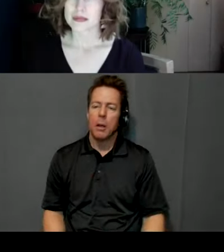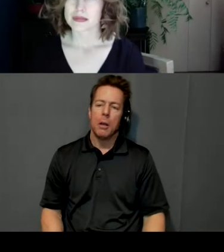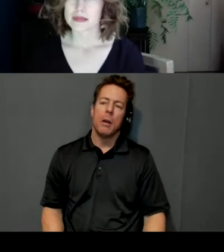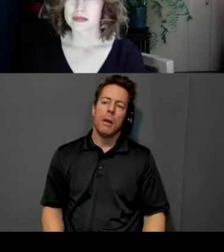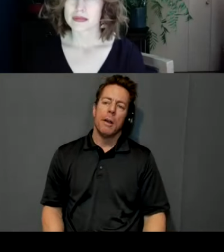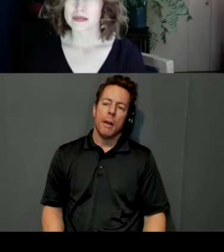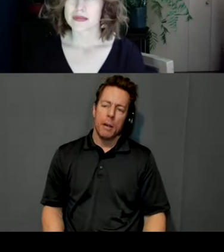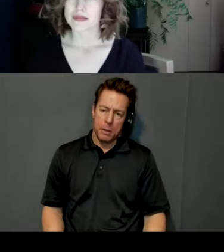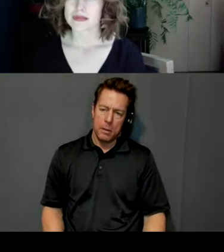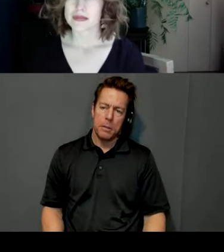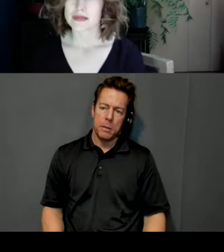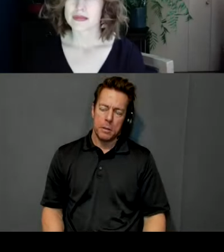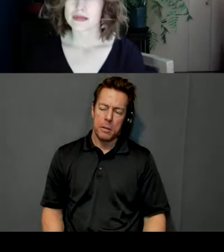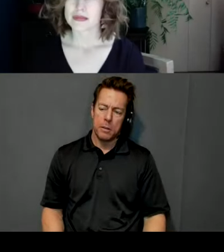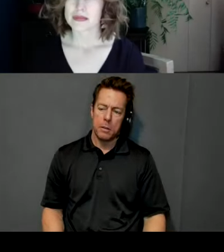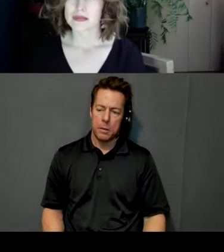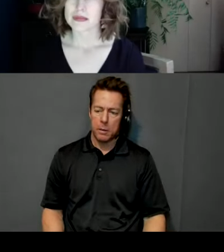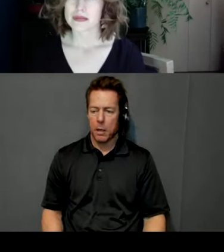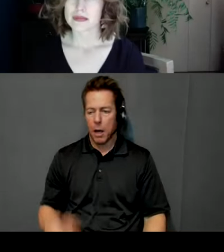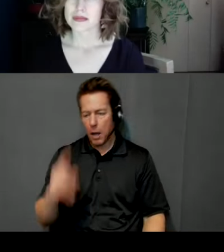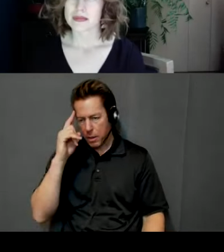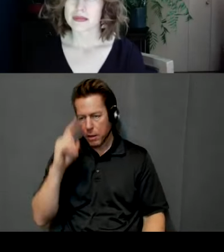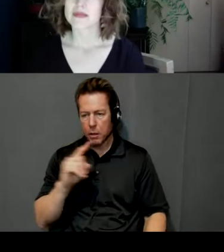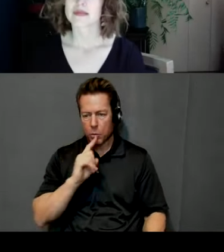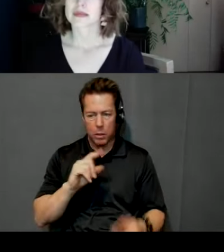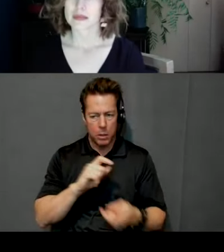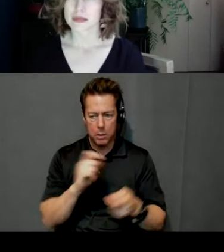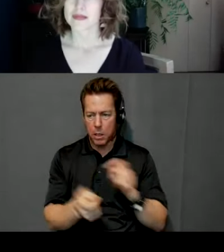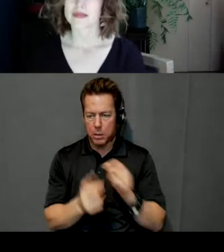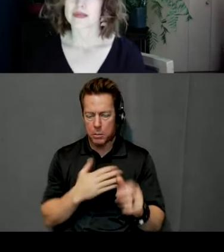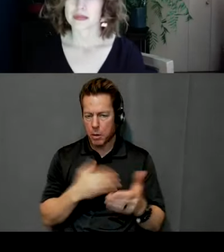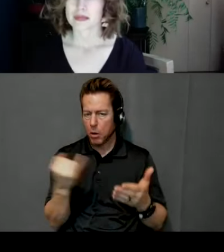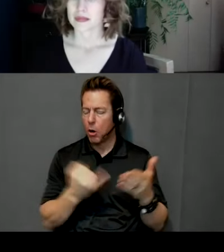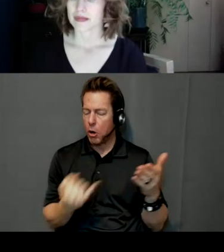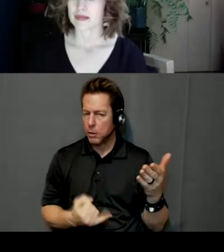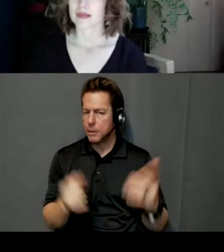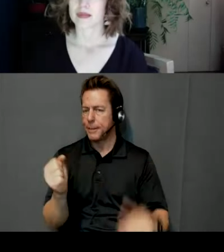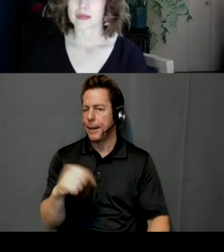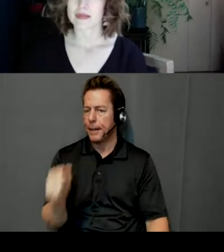So I think it completely changed the work.